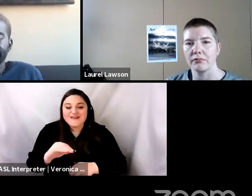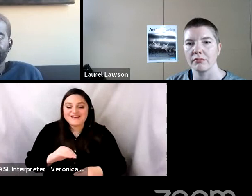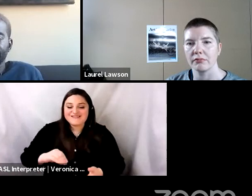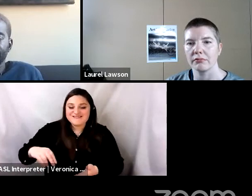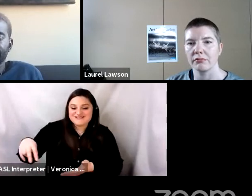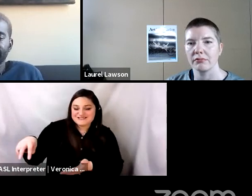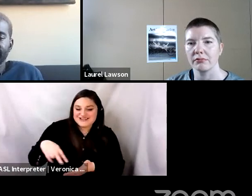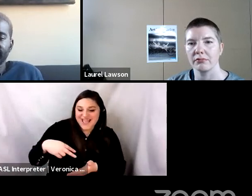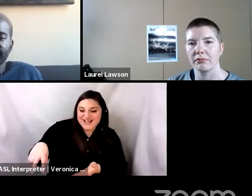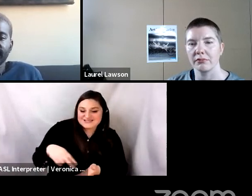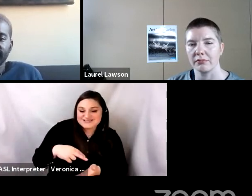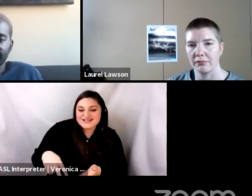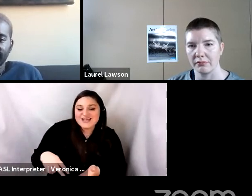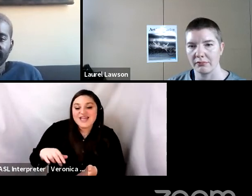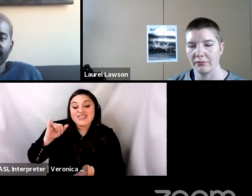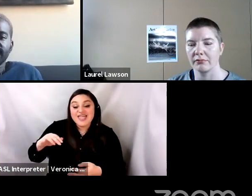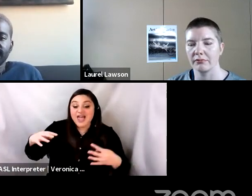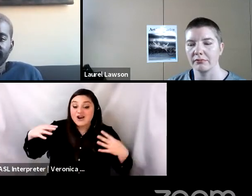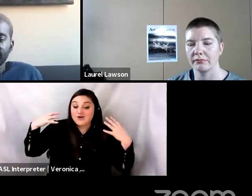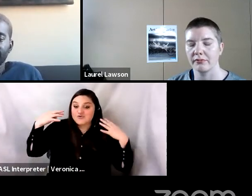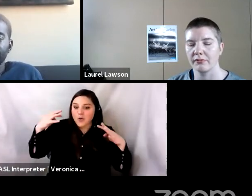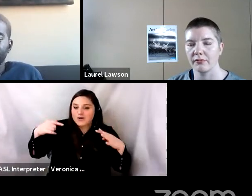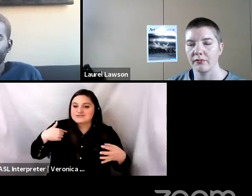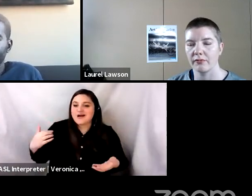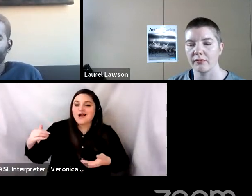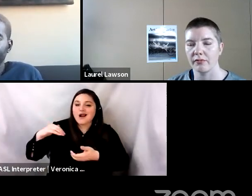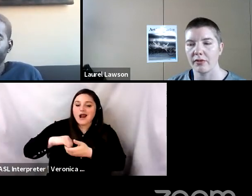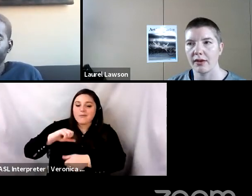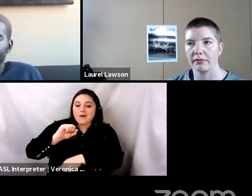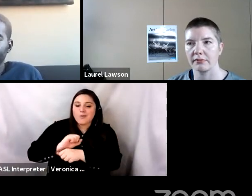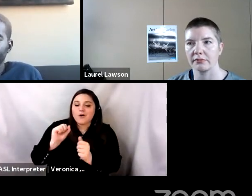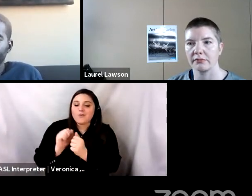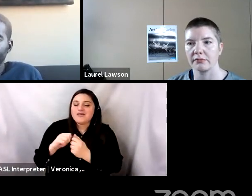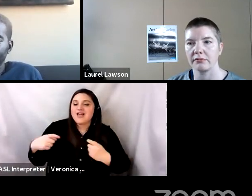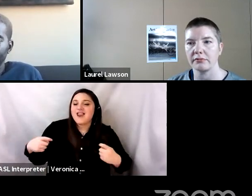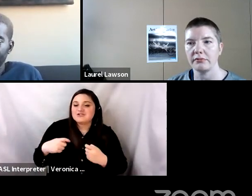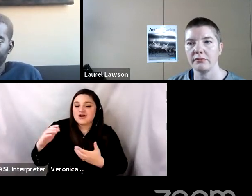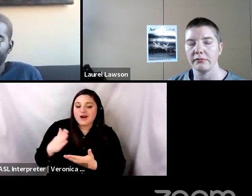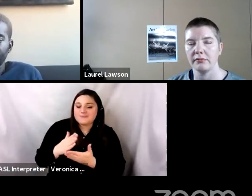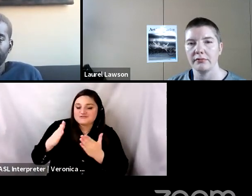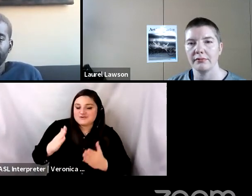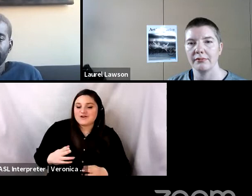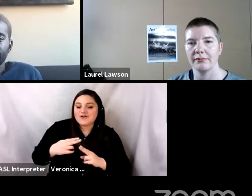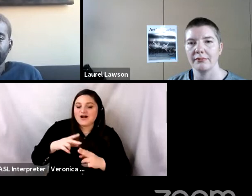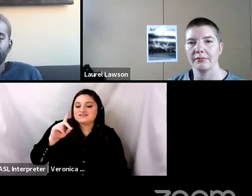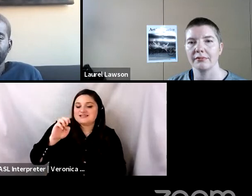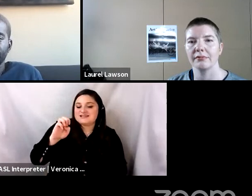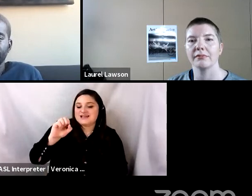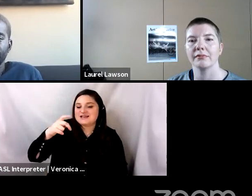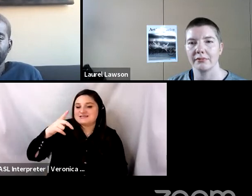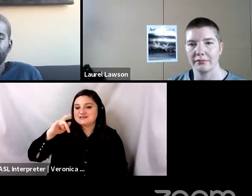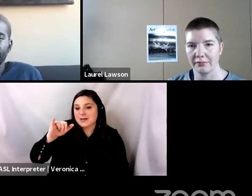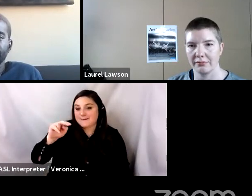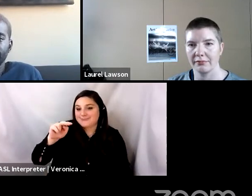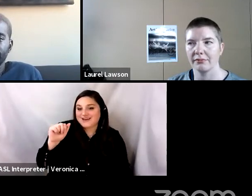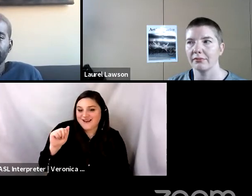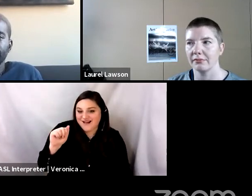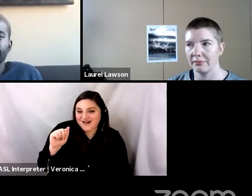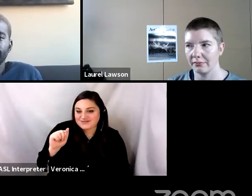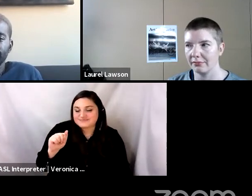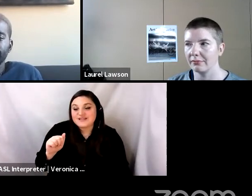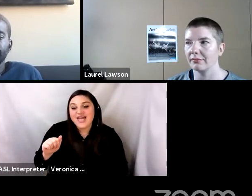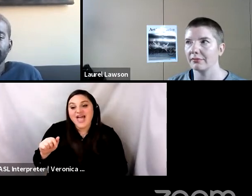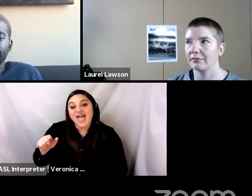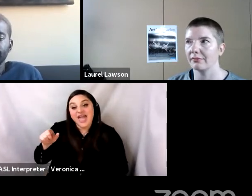spelled Despina, they would take those sounds and create music from it, just